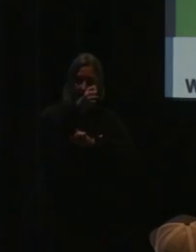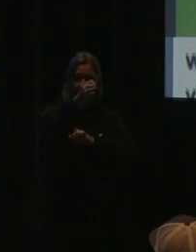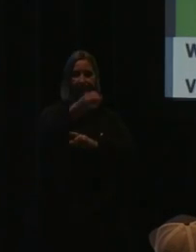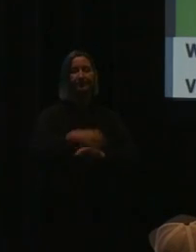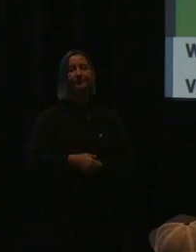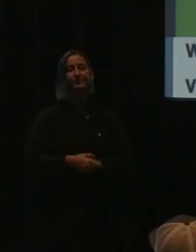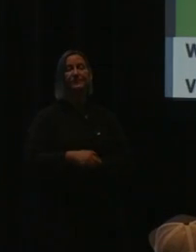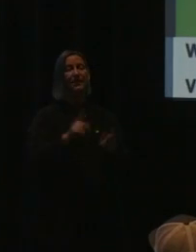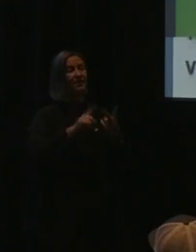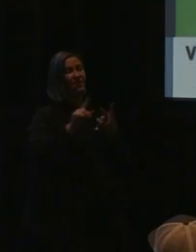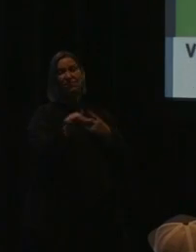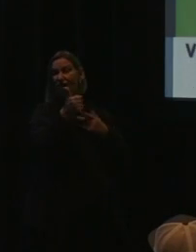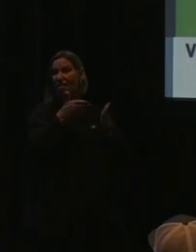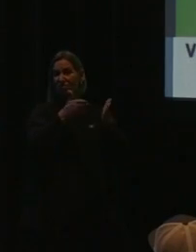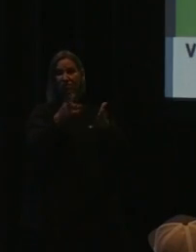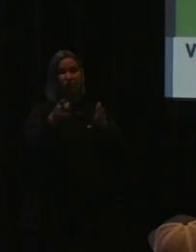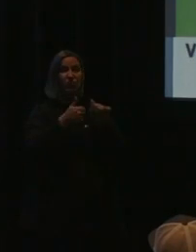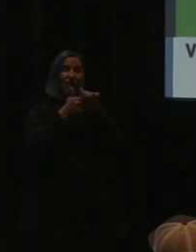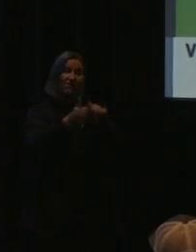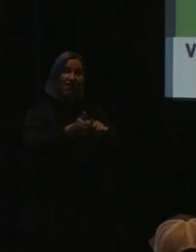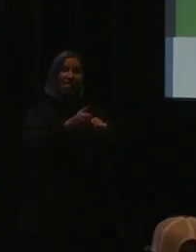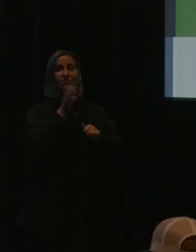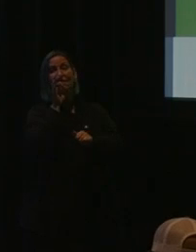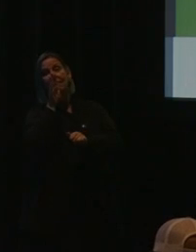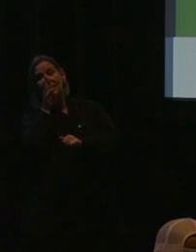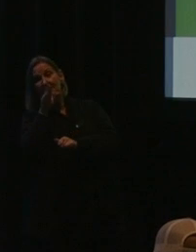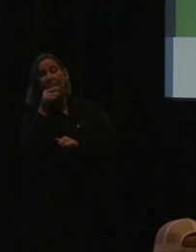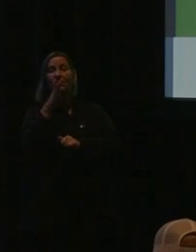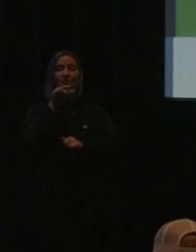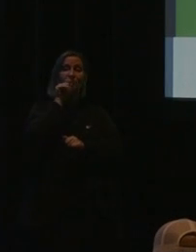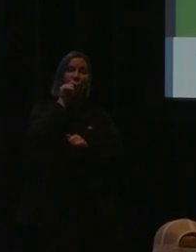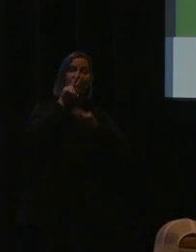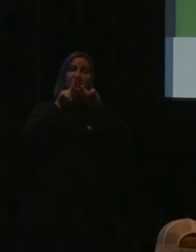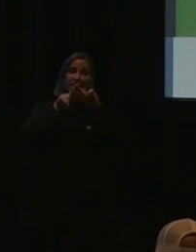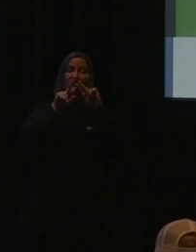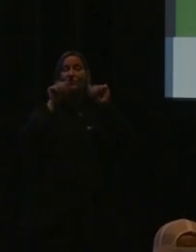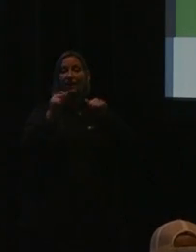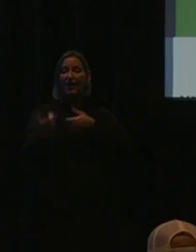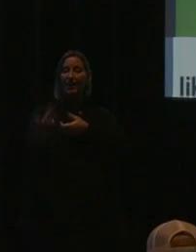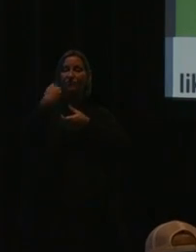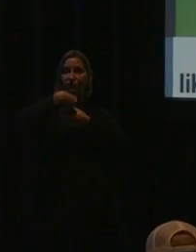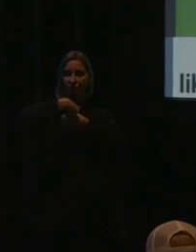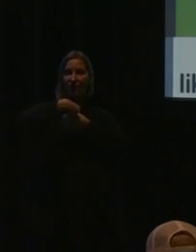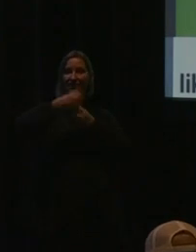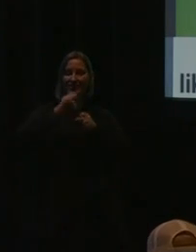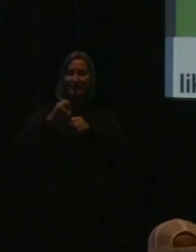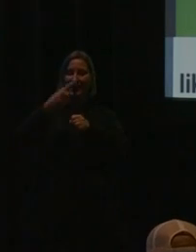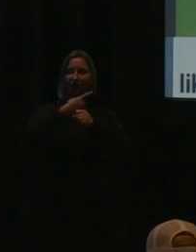There are other ways to get involved too. You can follow us on social media, and we would really like you to consider joining us next spring for